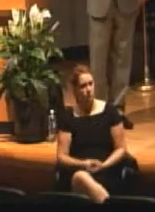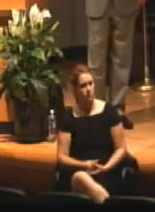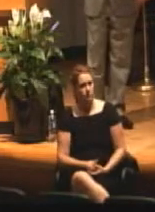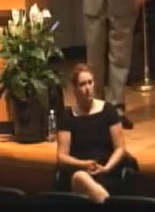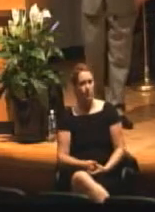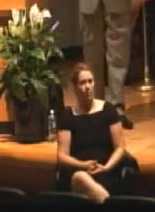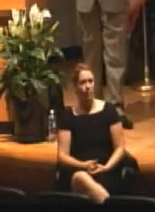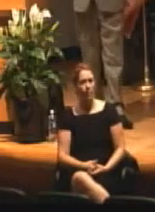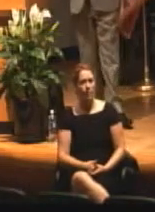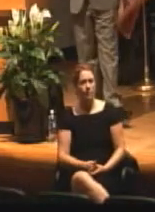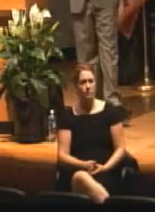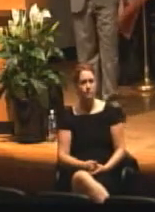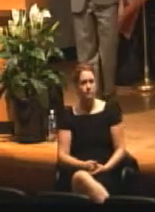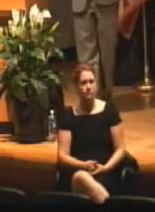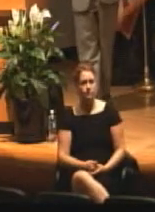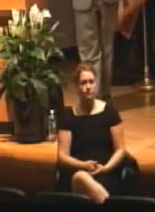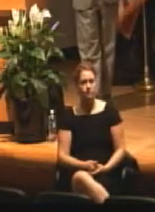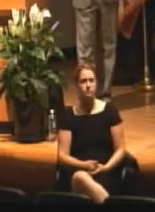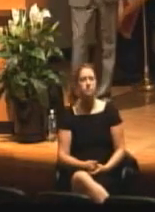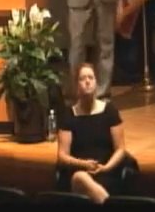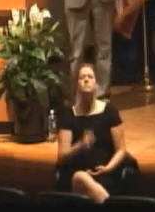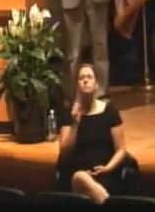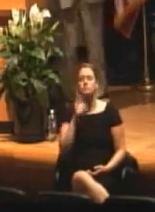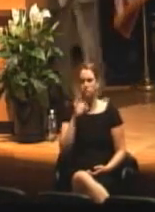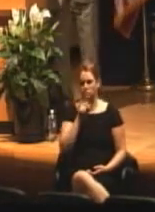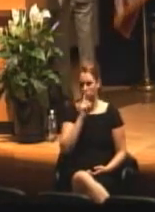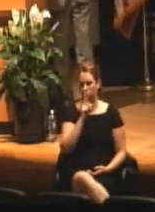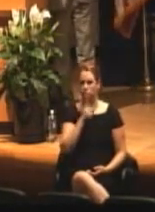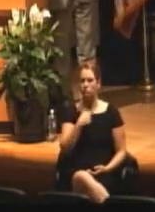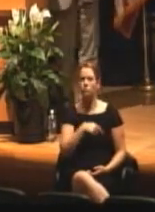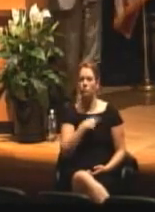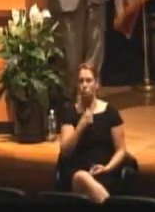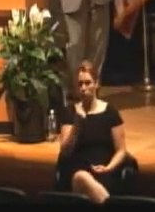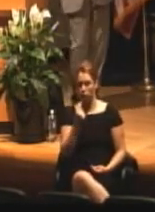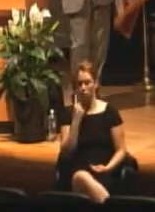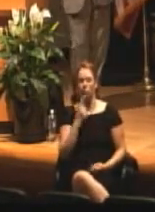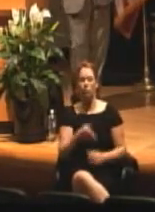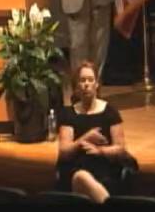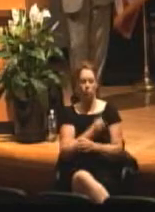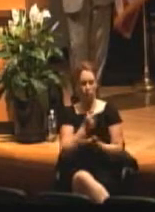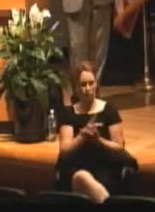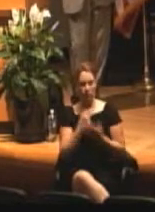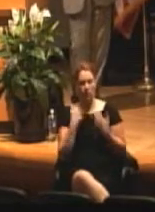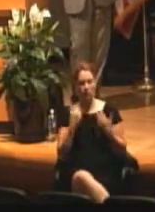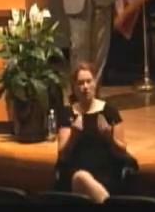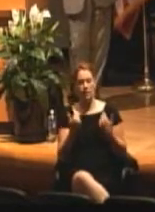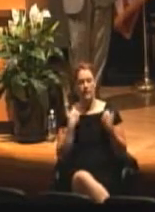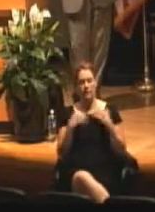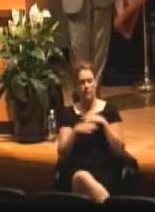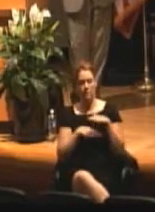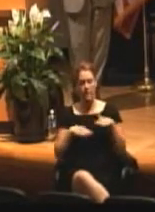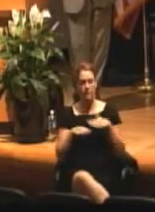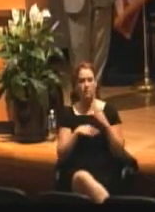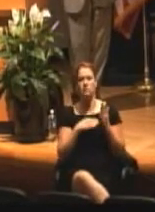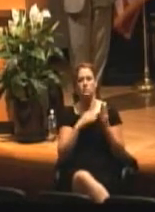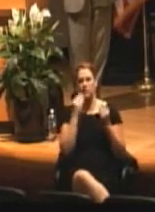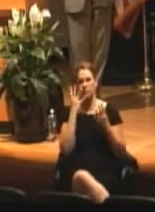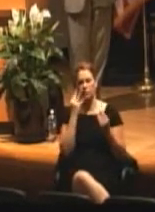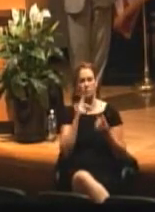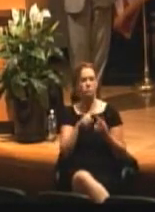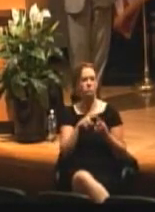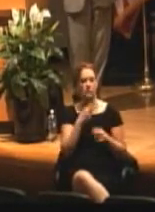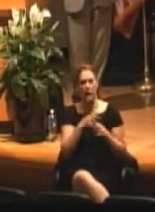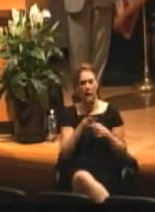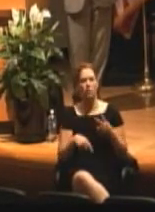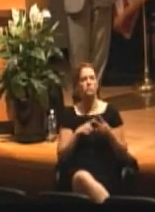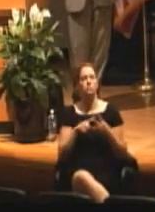Mm-hmm. Yeah, sure, exactly. What we would do for the pre-approval is just, we're going to get the basics from you. We're going to get your name, your social, date of